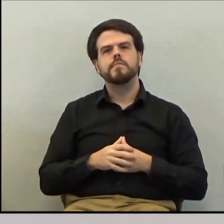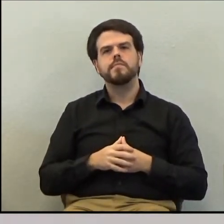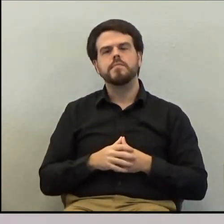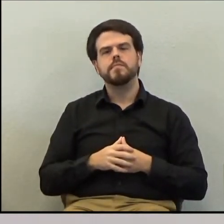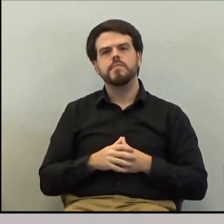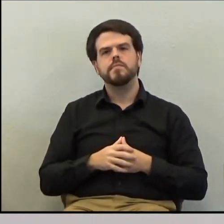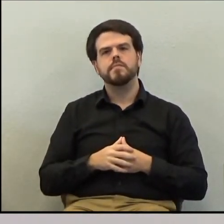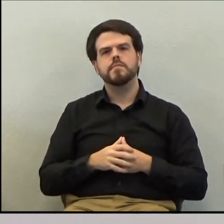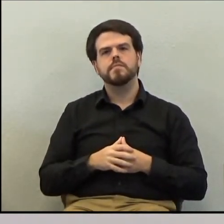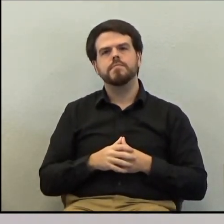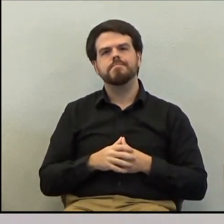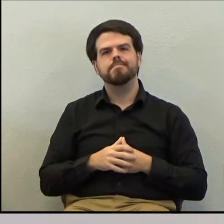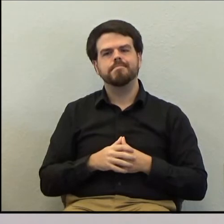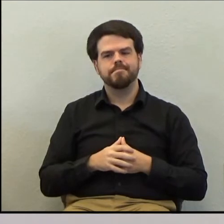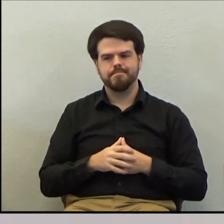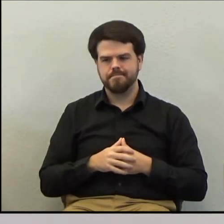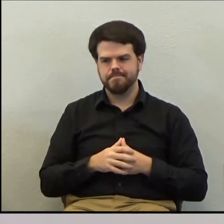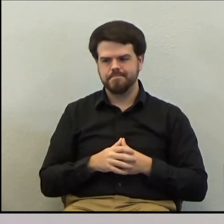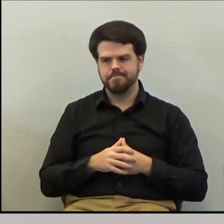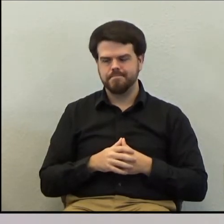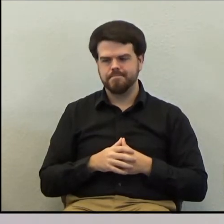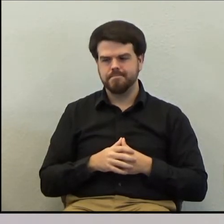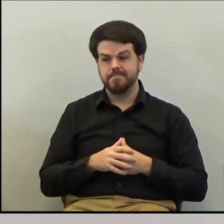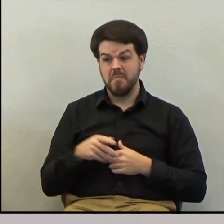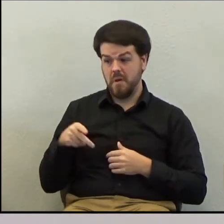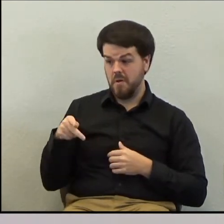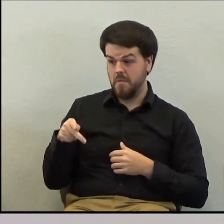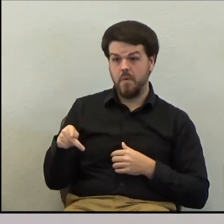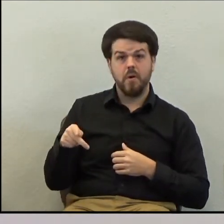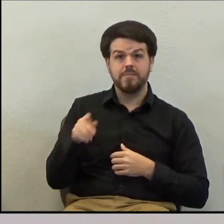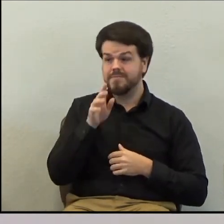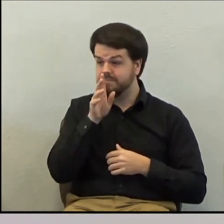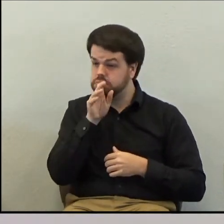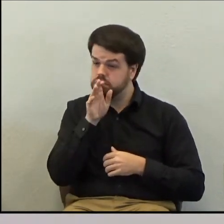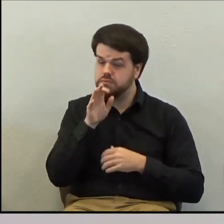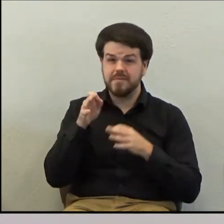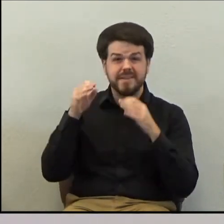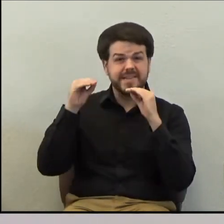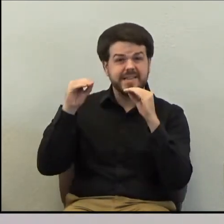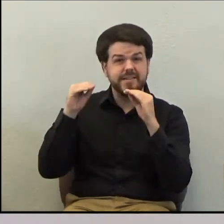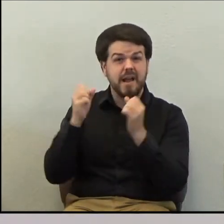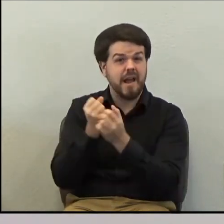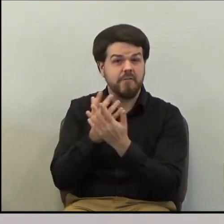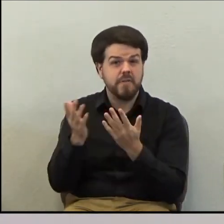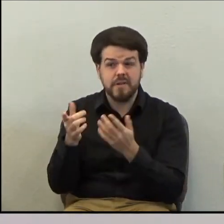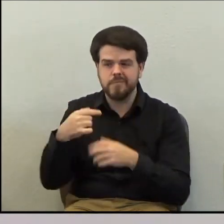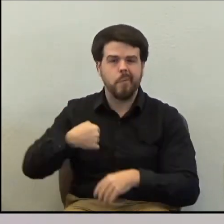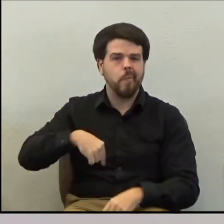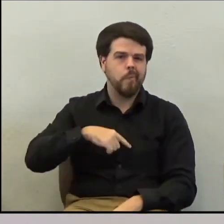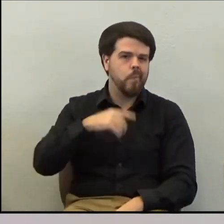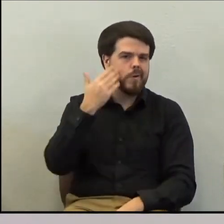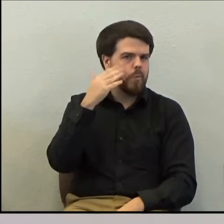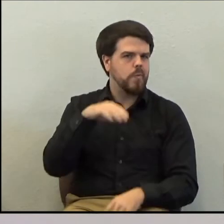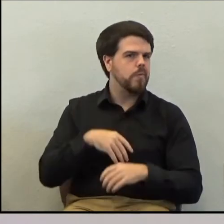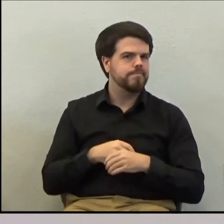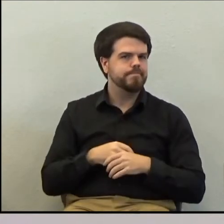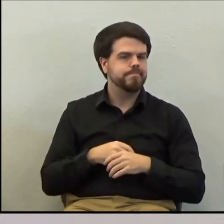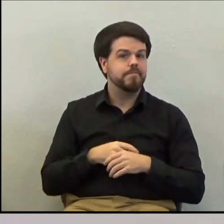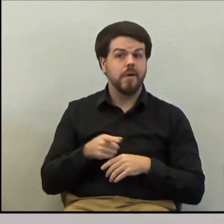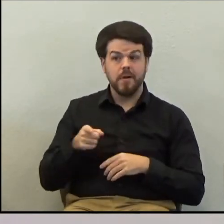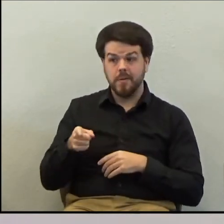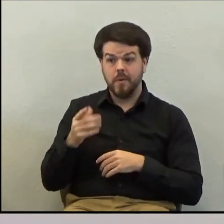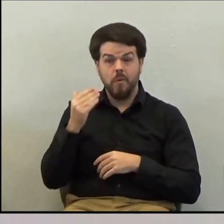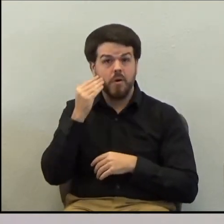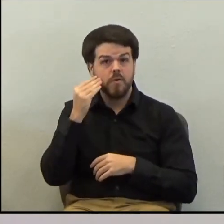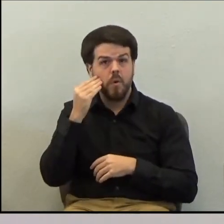Now, we don't know everything that Paul said when he was physically present in Thessalonica. He was there for a long time. But we do know that he did